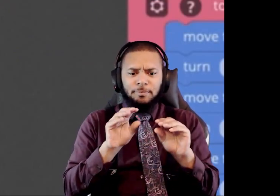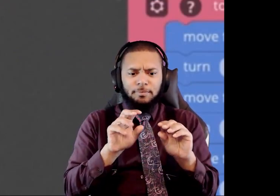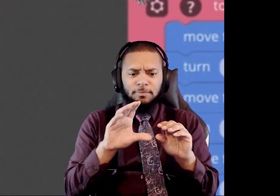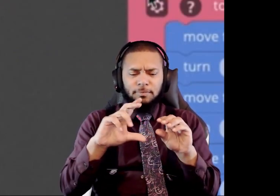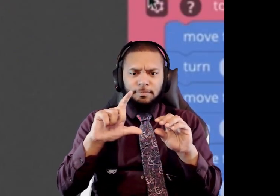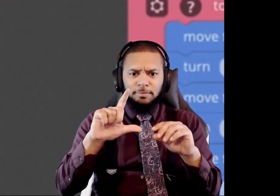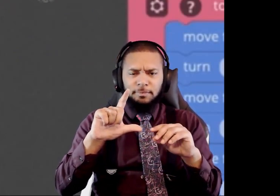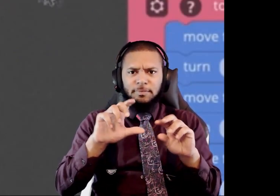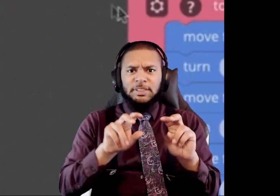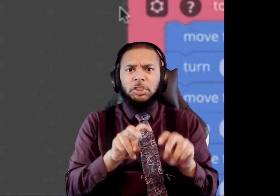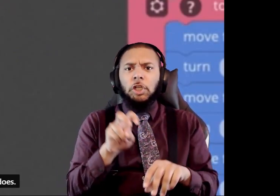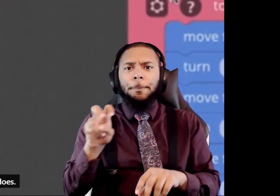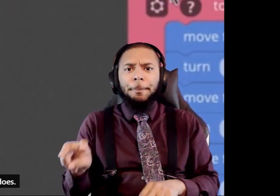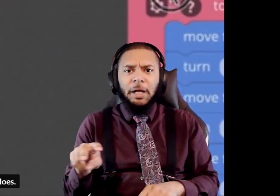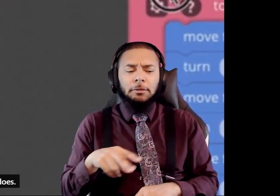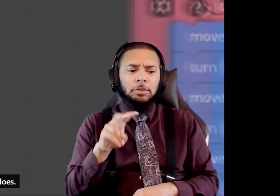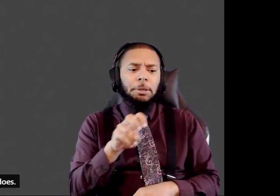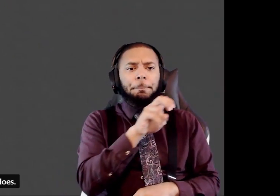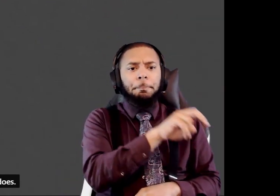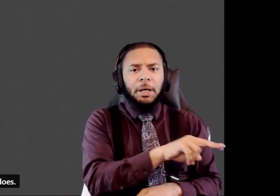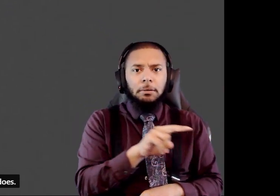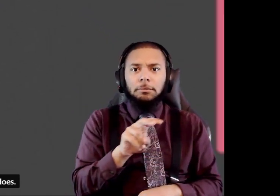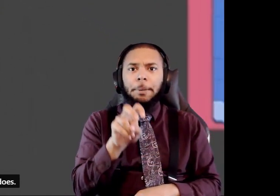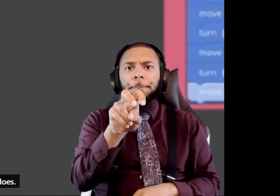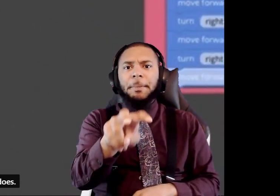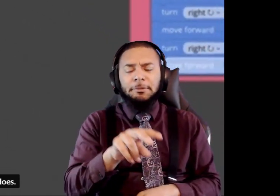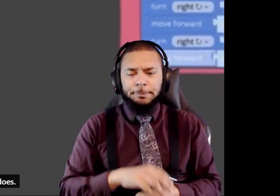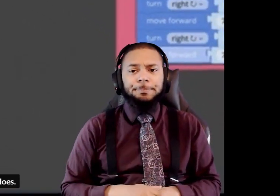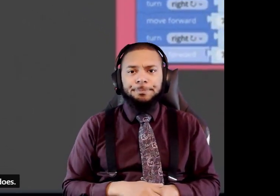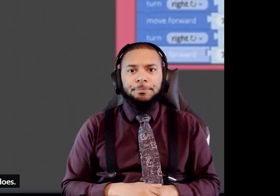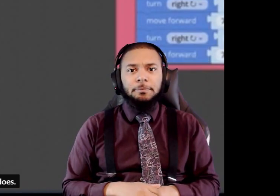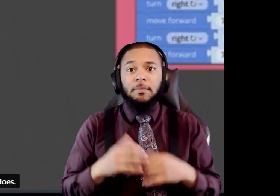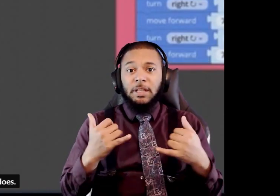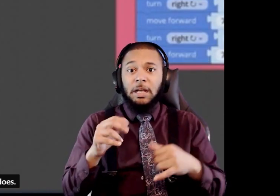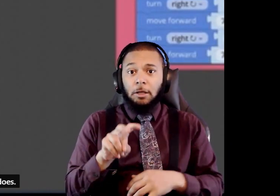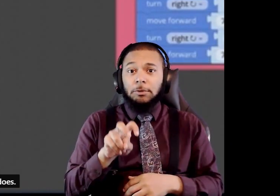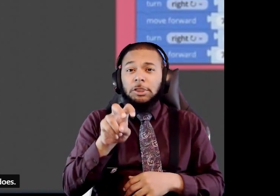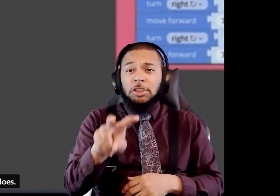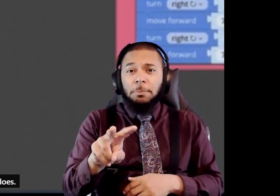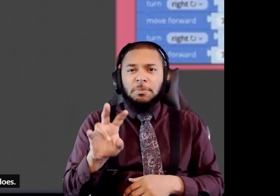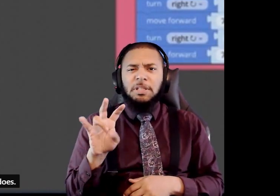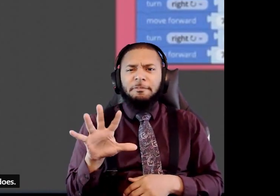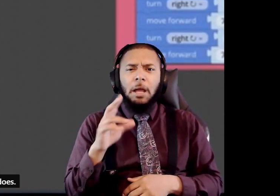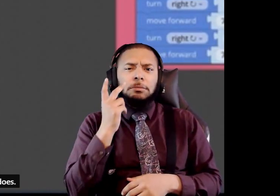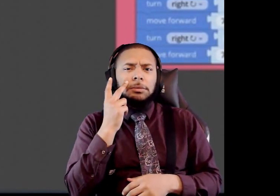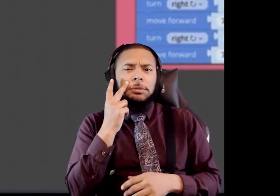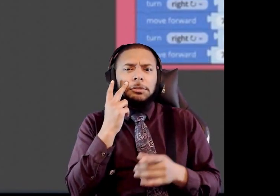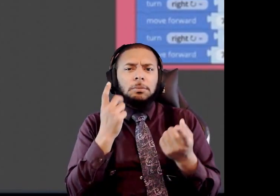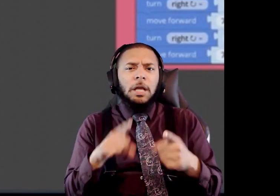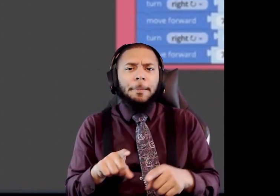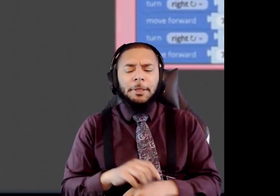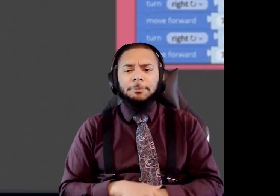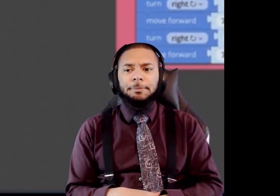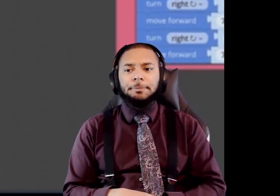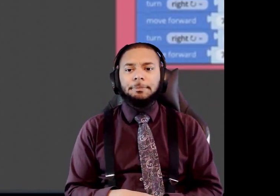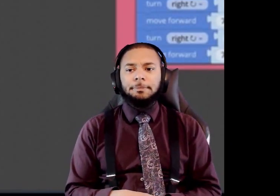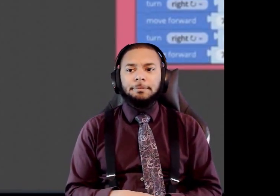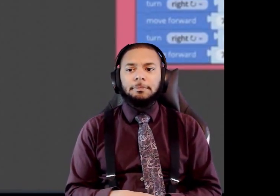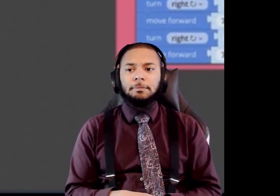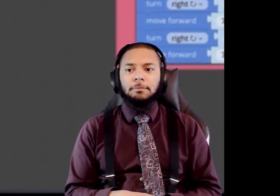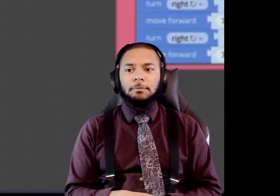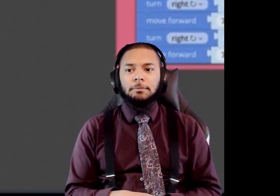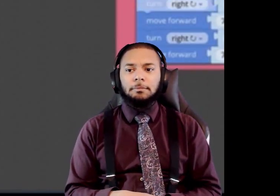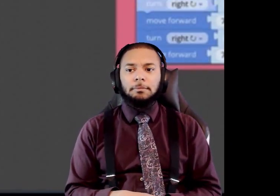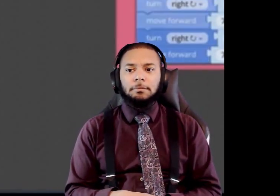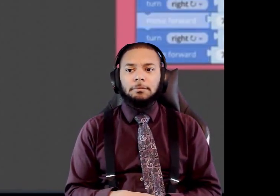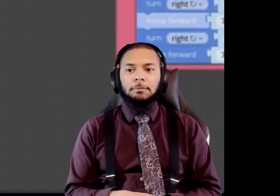out, and I am going to jump forward 75 and just see what that does.